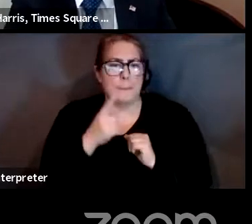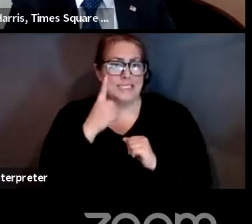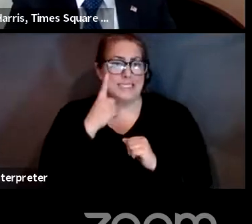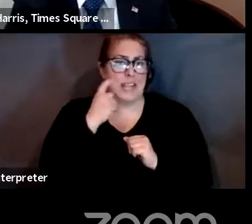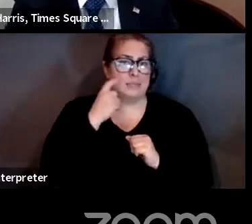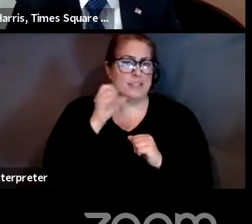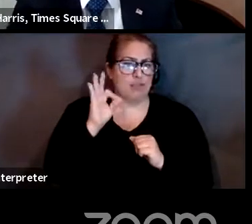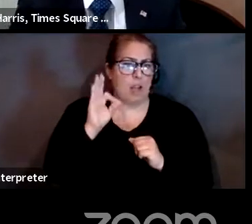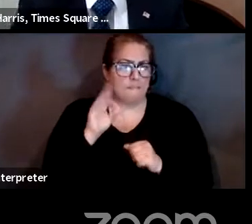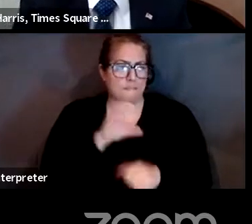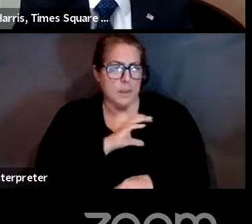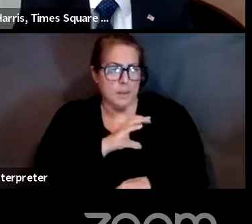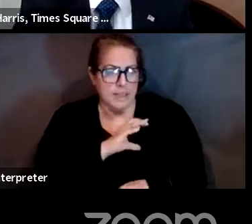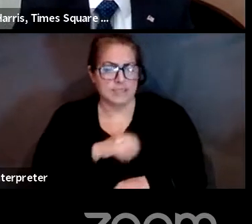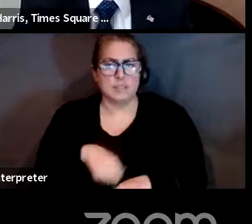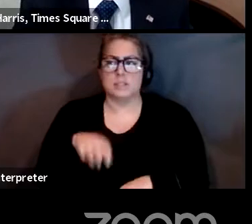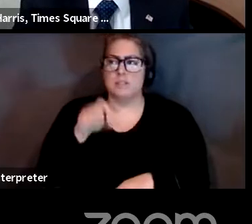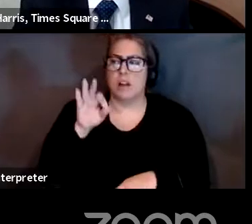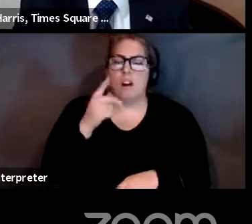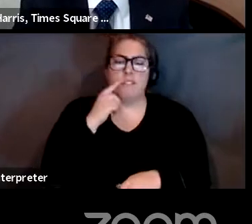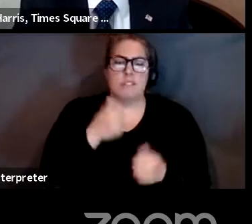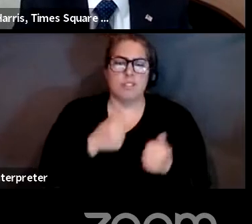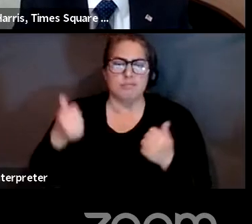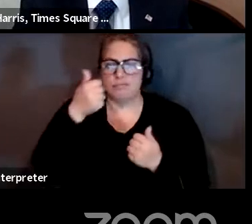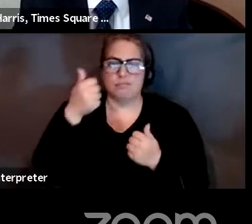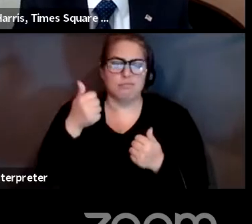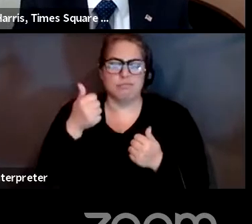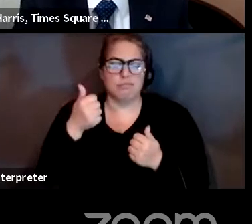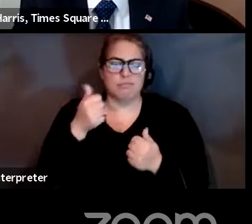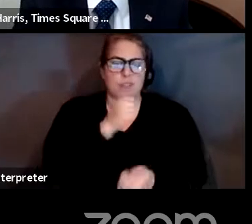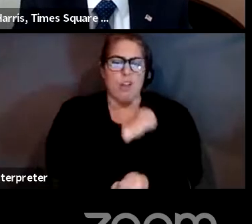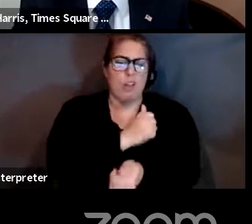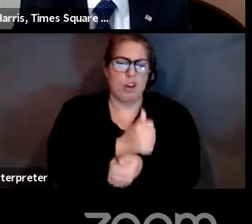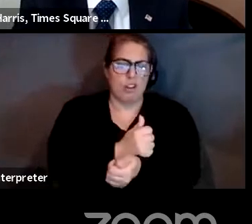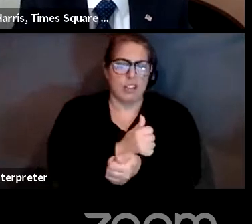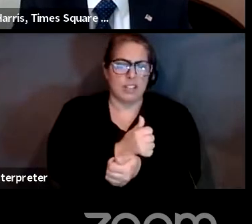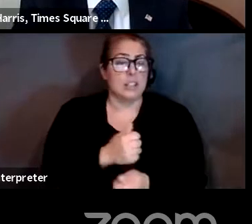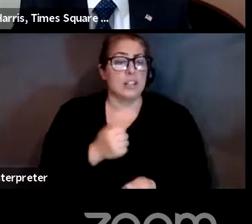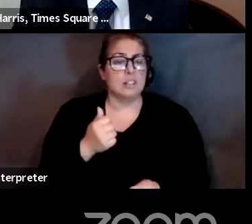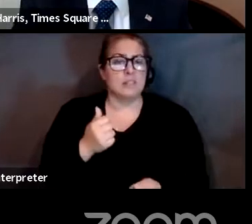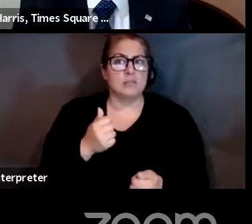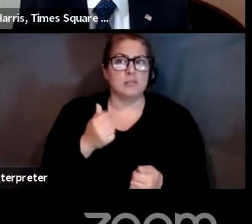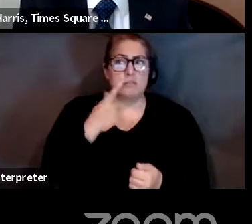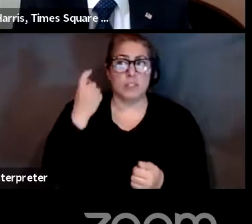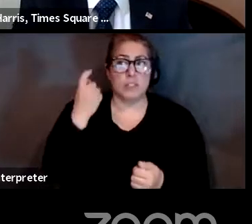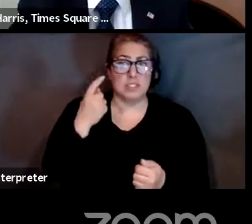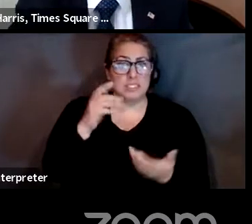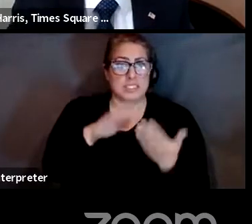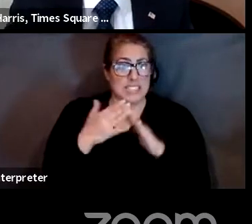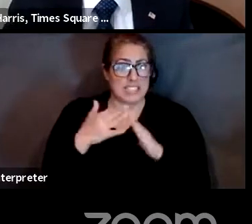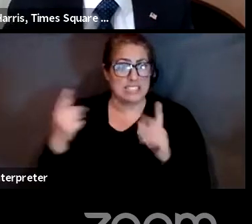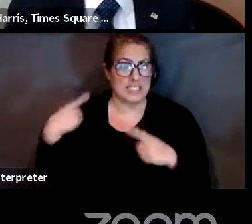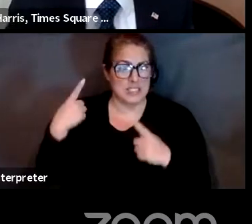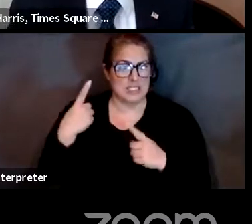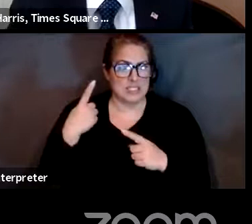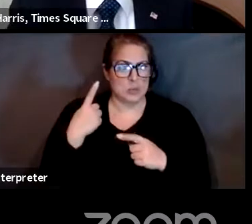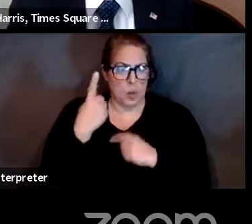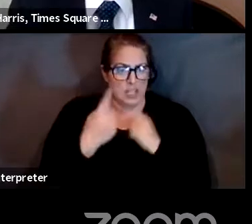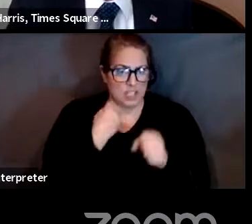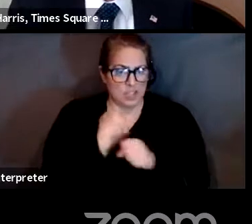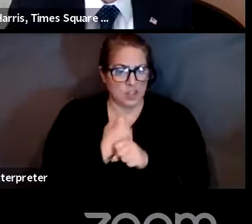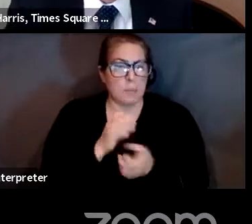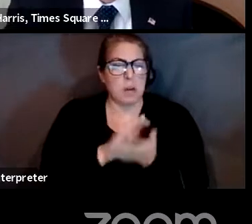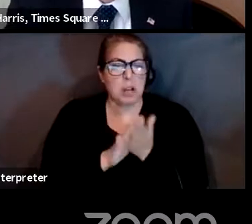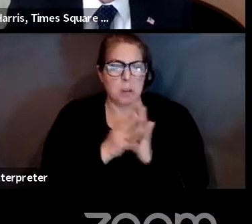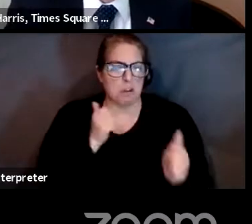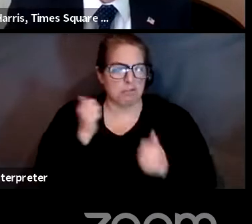authorities for all kinds of reasons. The city, you know, in the past year or so, has gotten very, very aggressive about simply